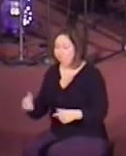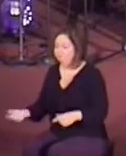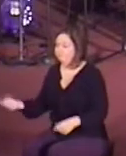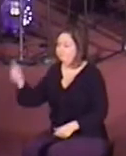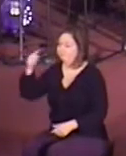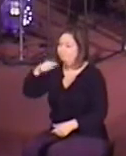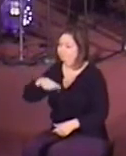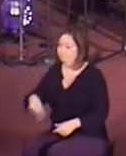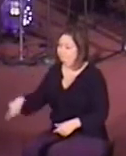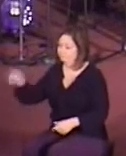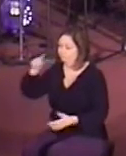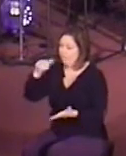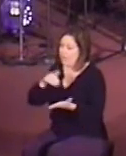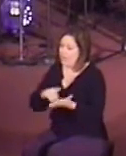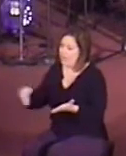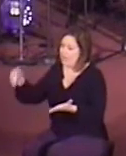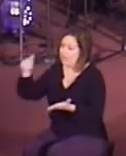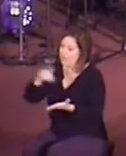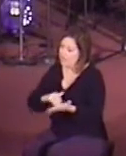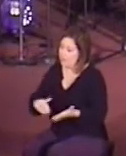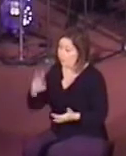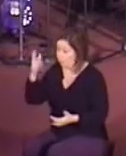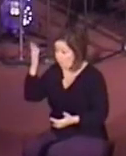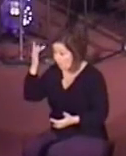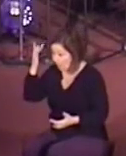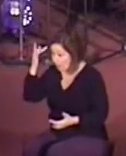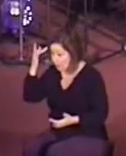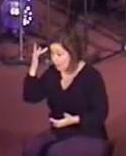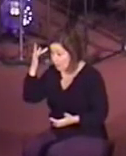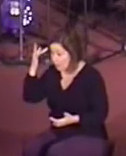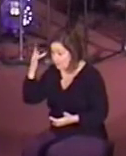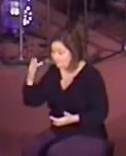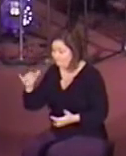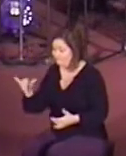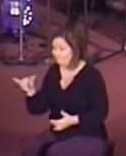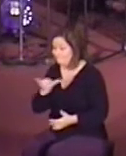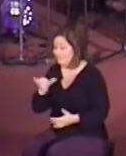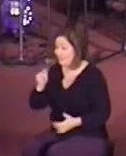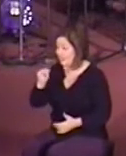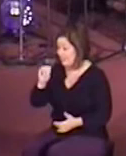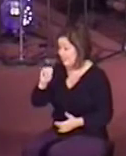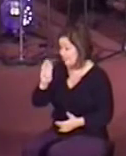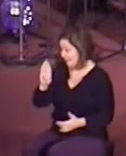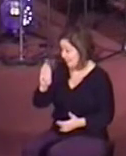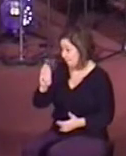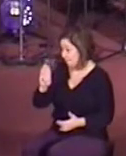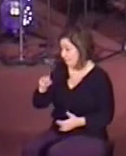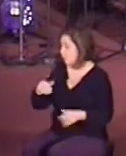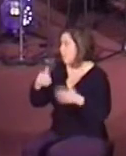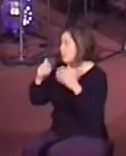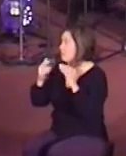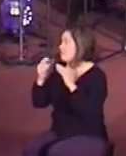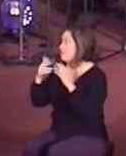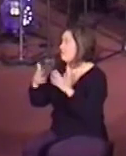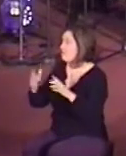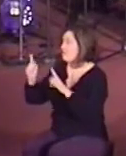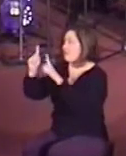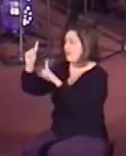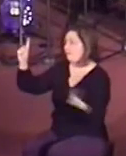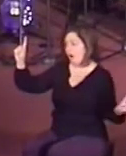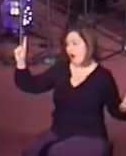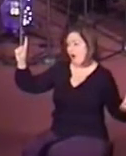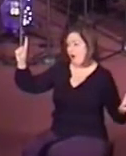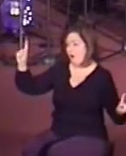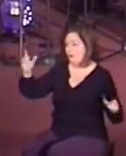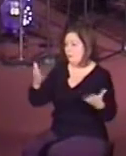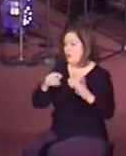that happens over and over again. And there's a reason. Because just like Nebuchadnezzar, who abandoned God, who tried to kill off God,